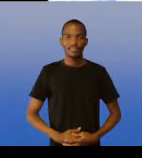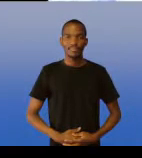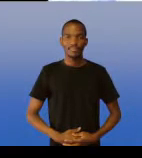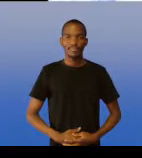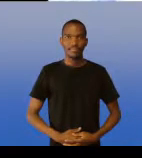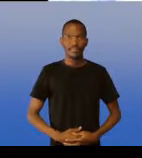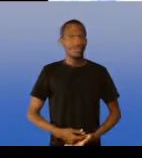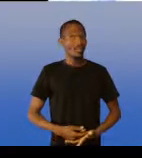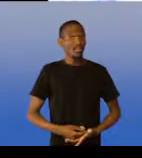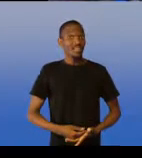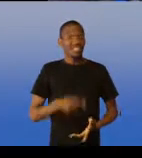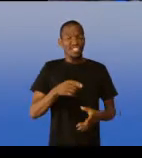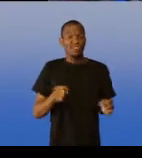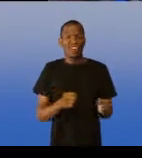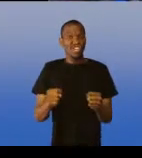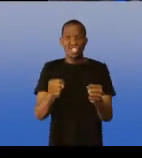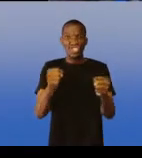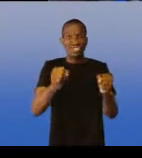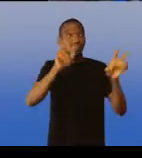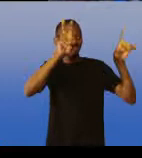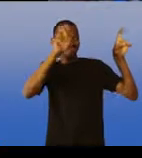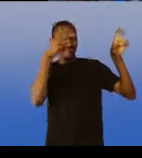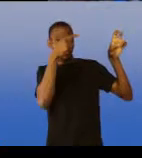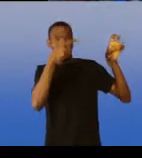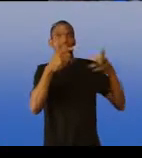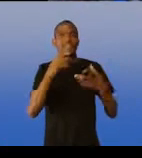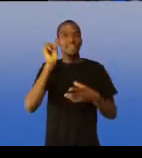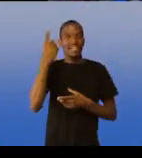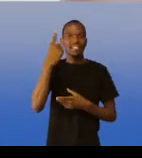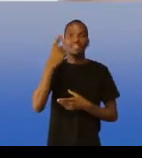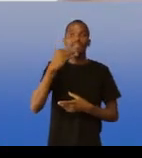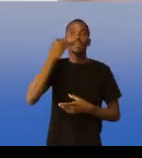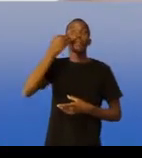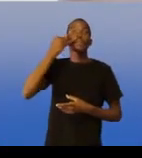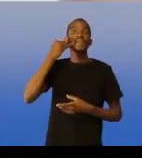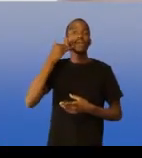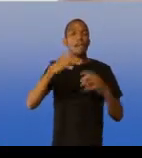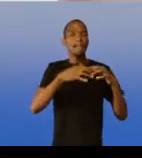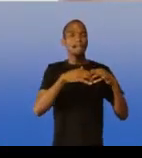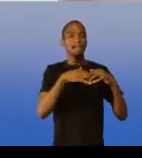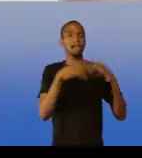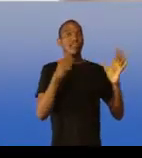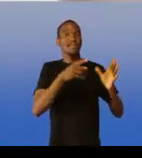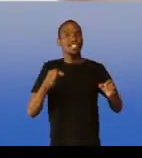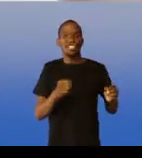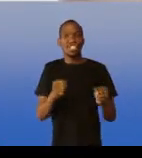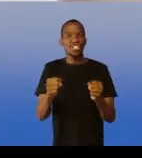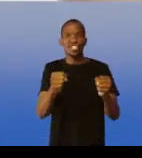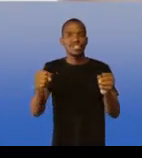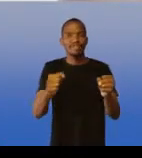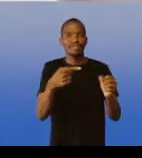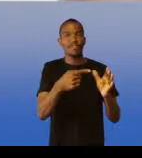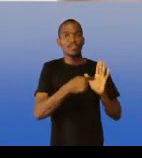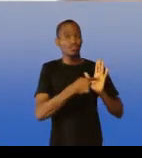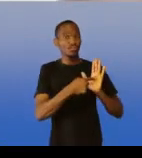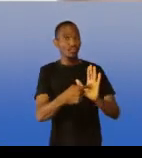So Treat All strategy is a strategy that was launched by His Excellency Ian Khama, and this strategy is